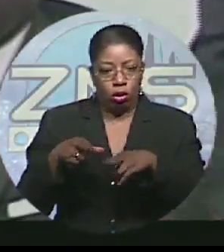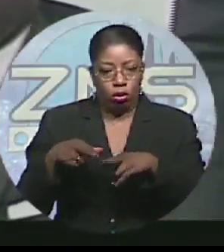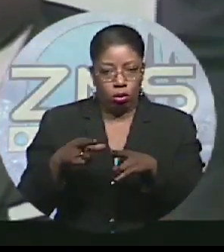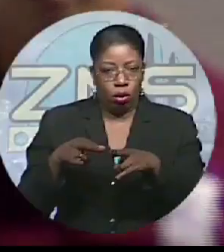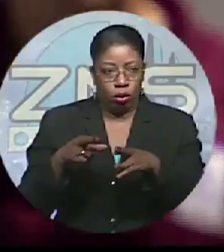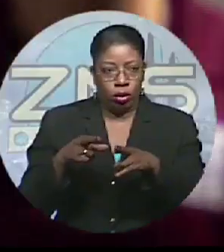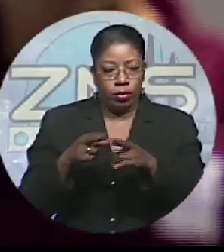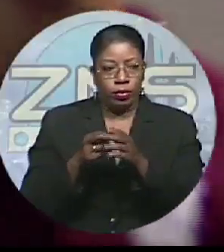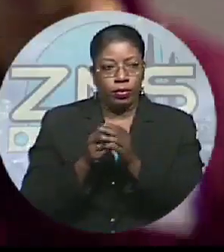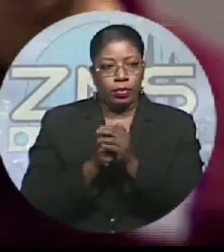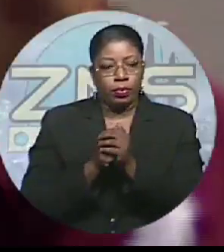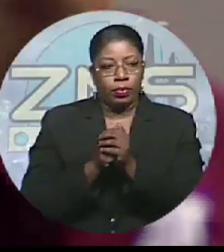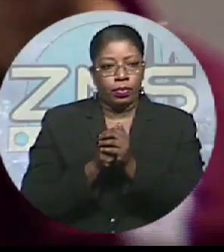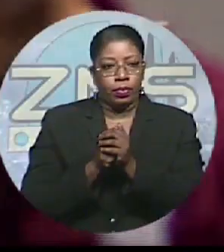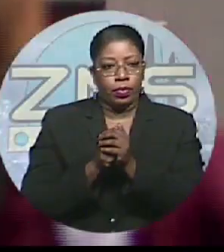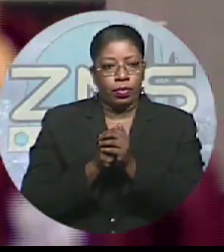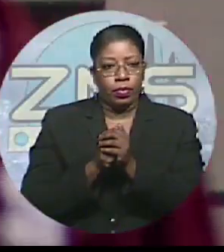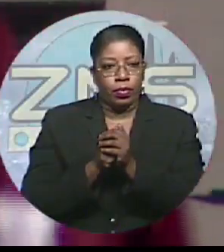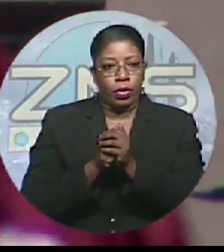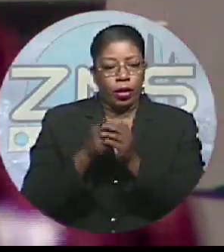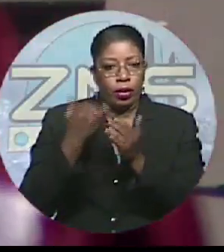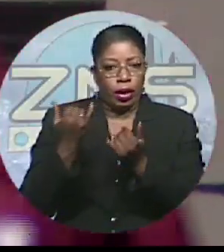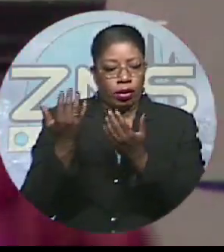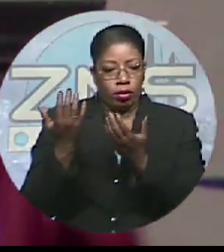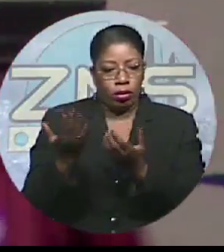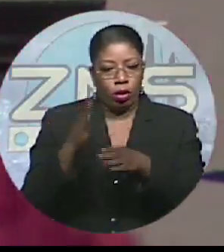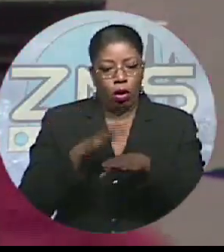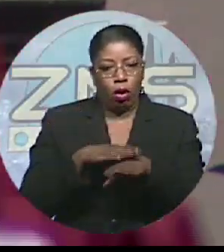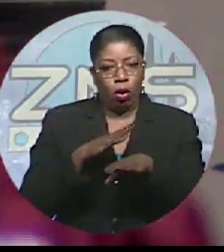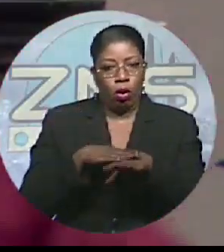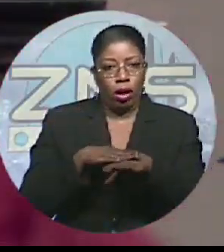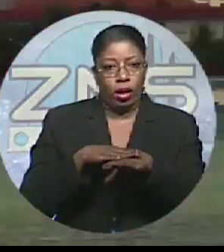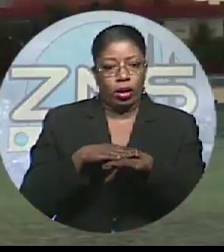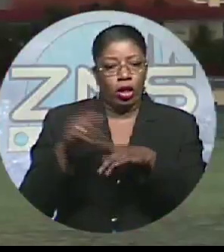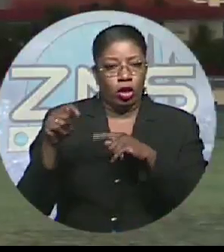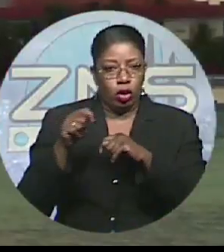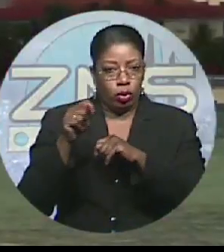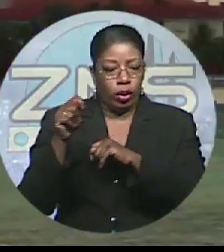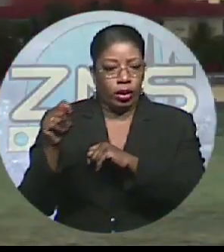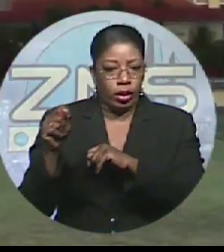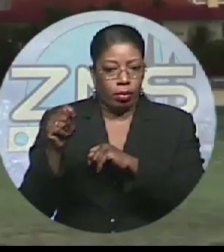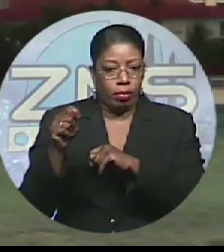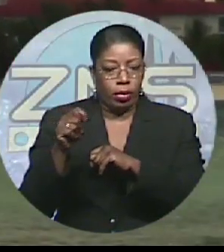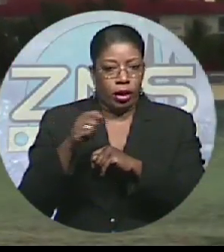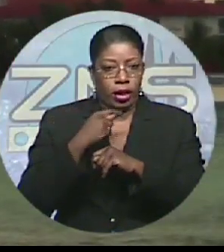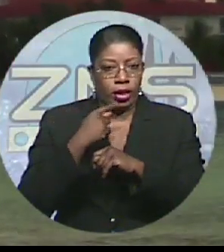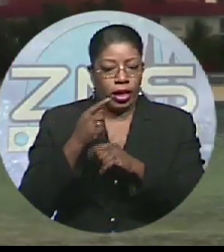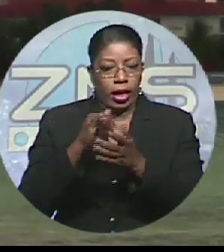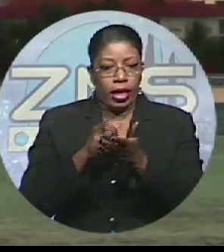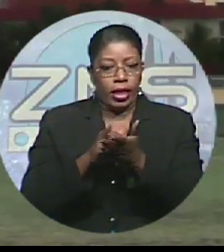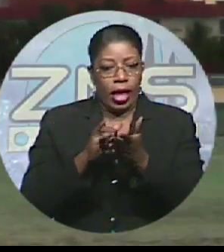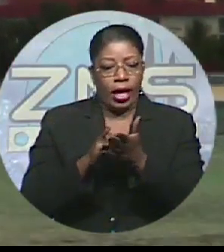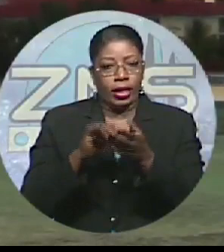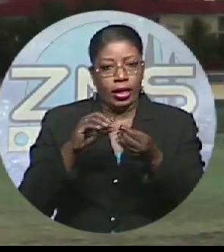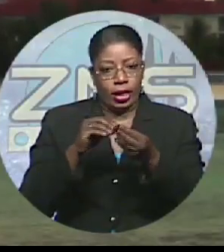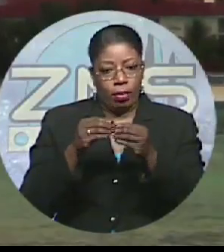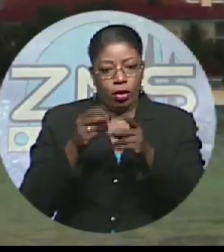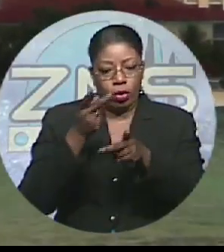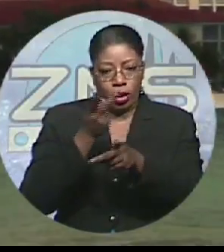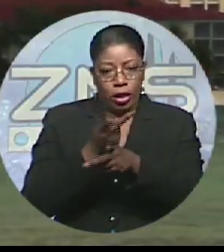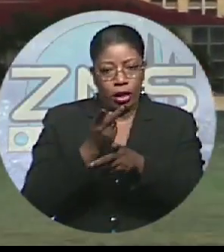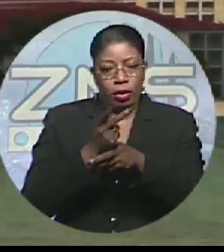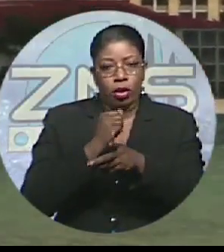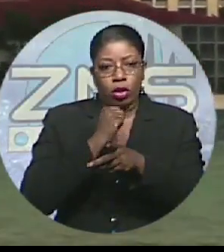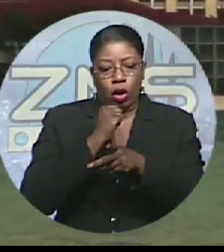country's projection. And with the weight heavy in the balance on tourism, Minister Wilchcombe is confident that his figures will hold steady without the impact of Baha